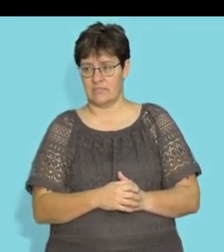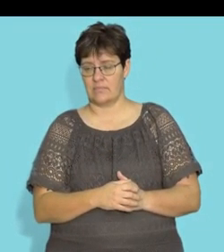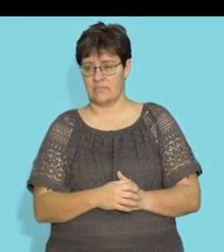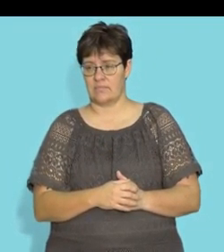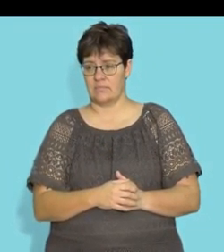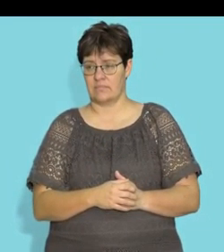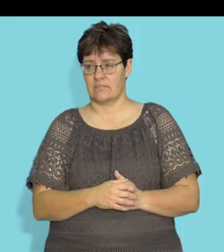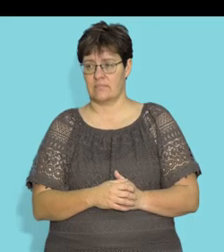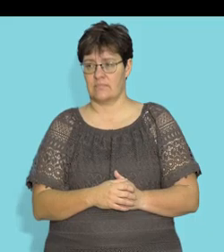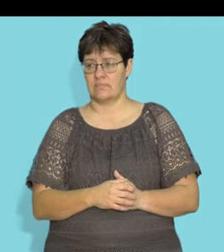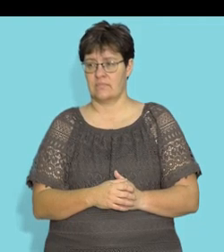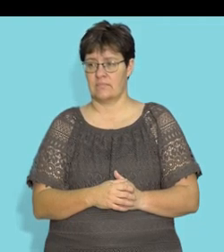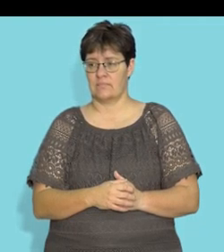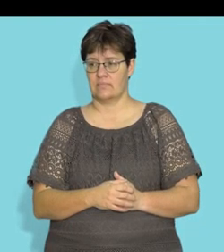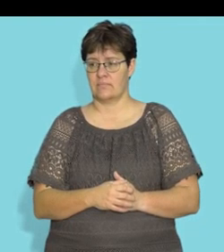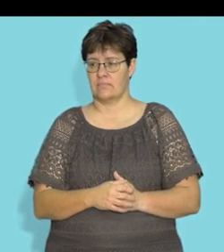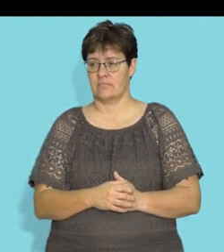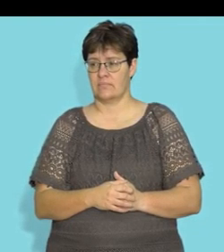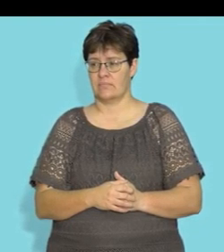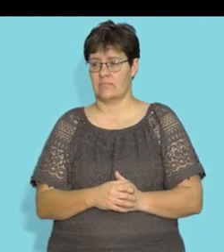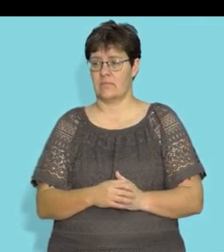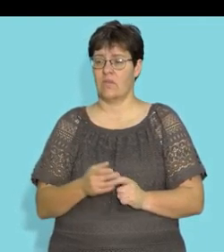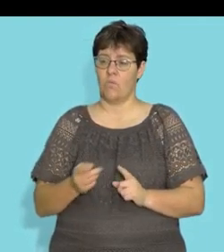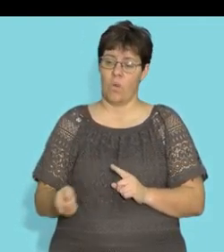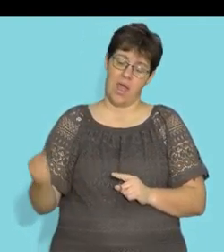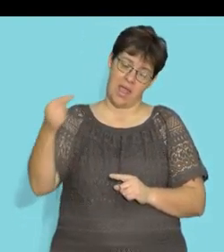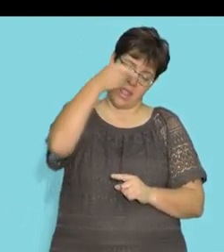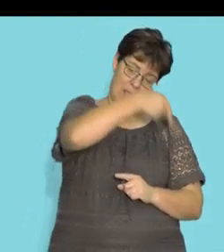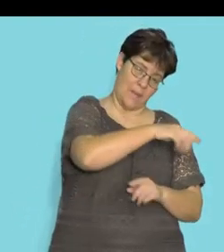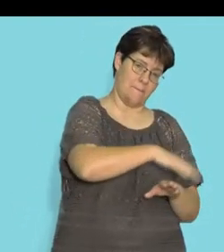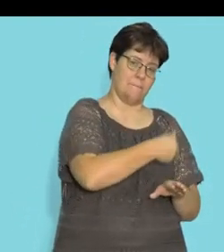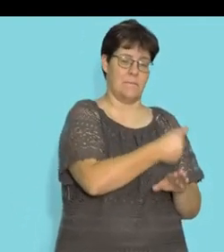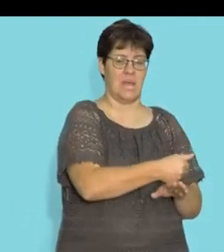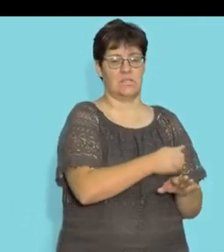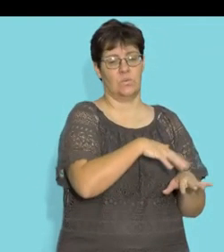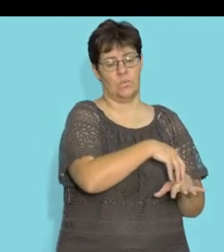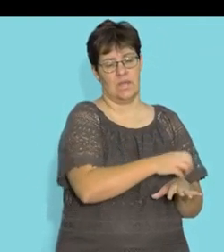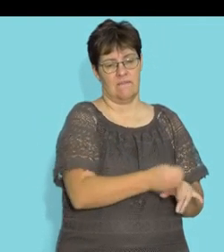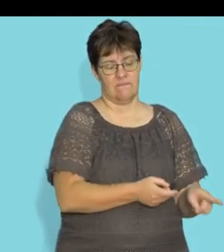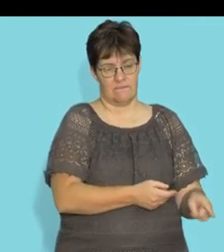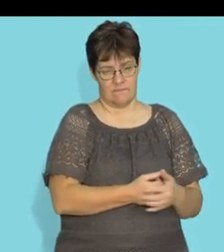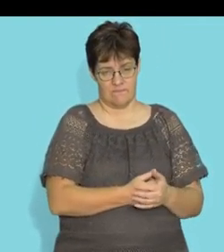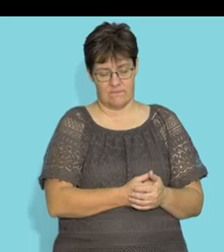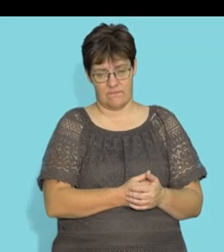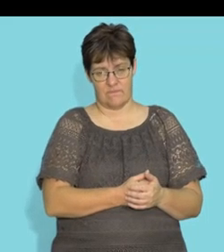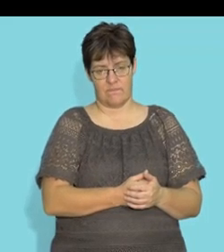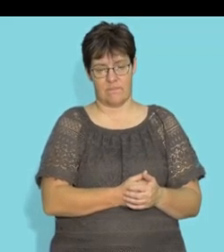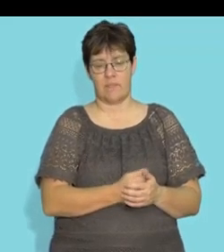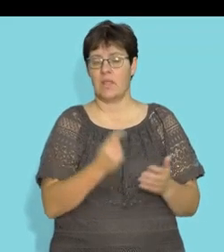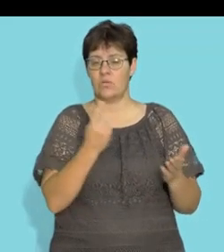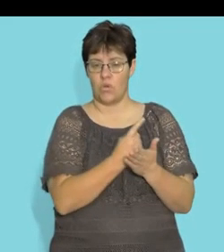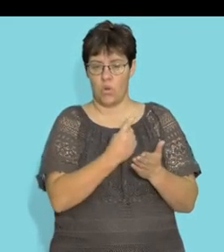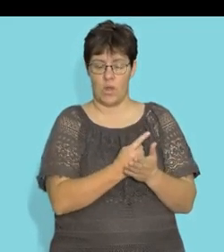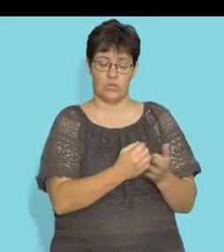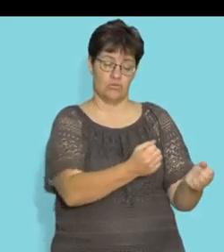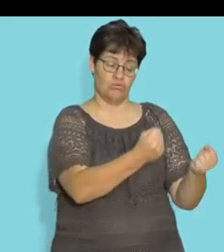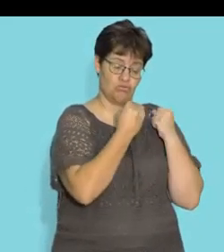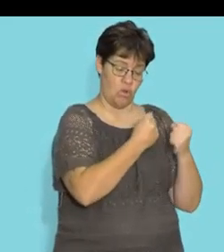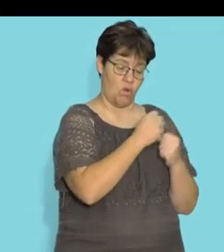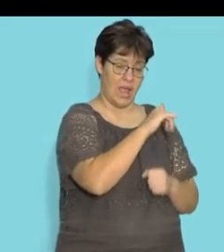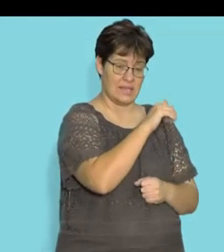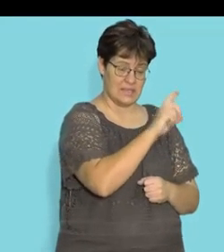form hydronium ions, and we know that hydronium ions will now be a strong